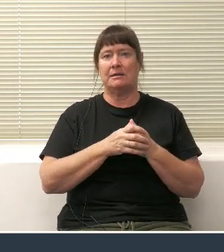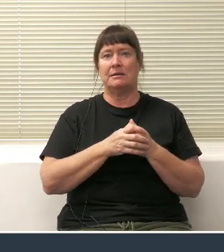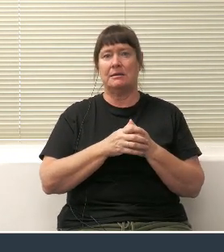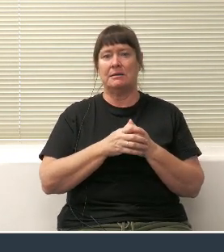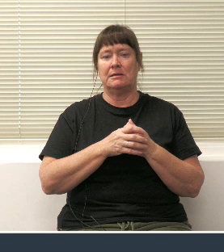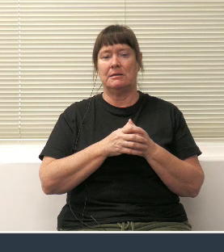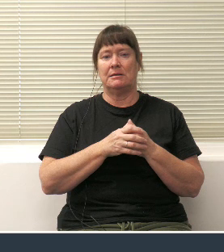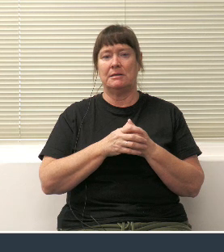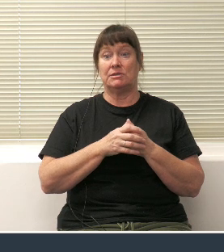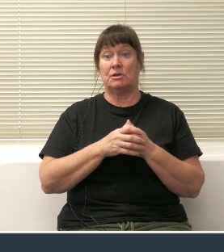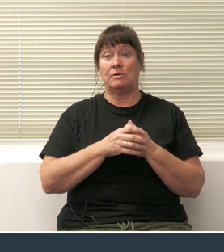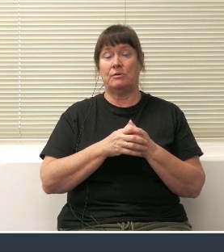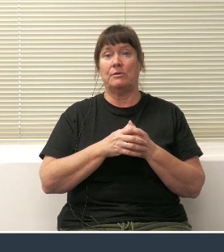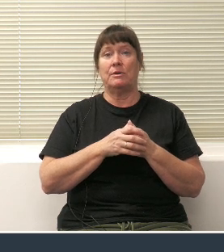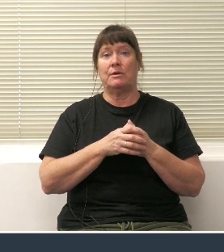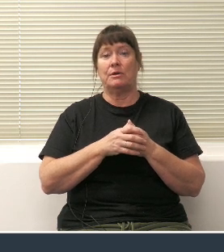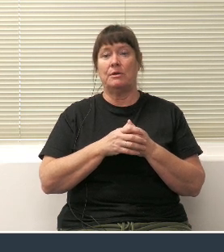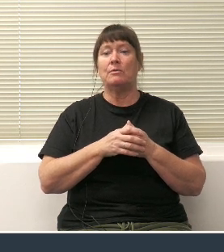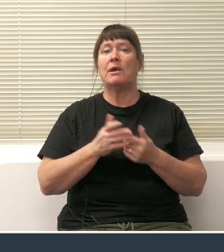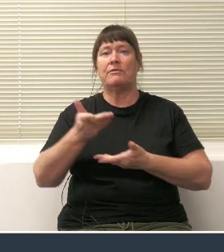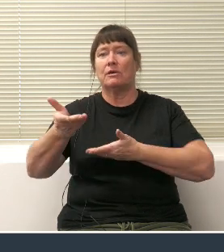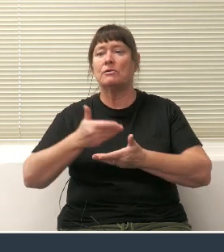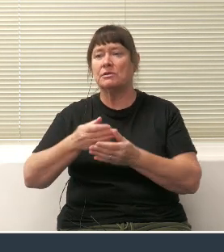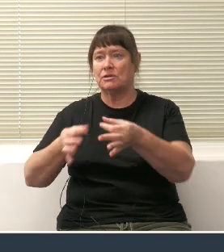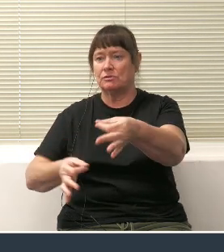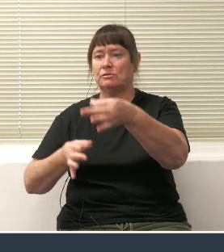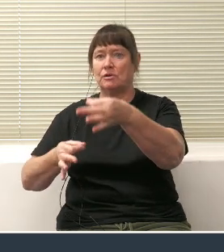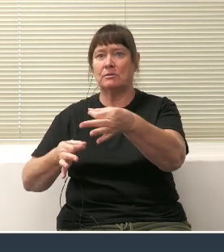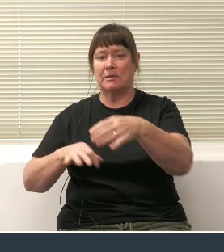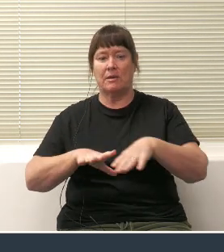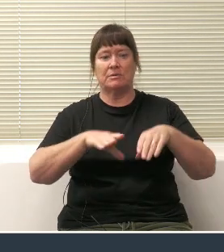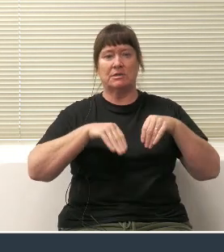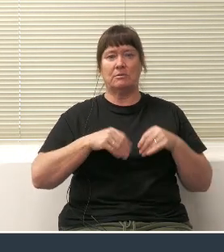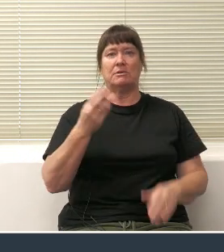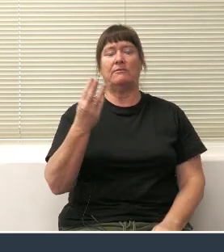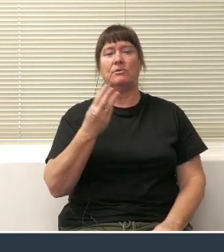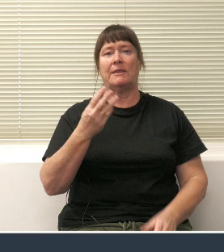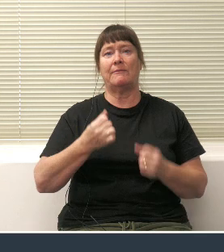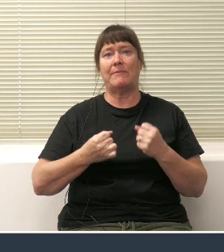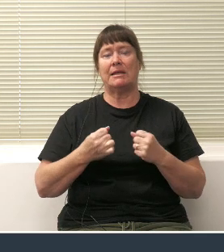process involved the adoption of the consultation document by council on the 14th of March.